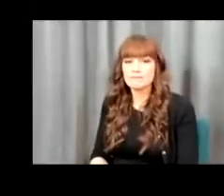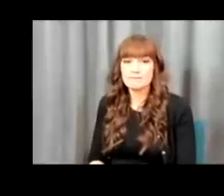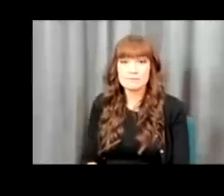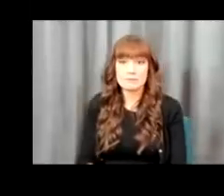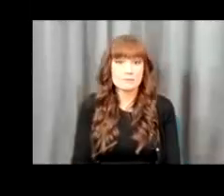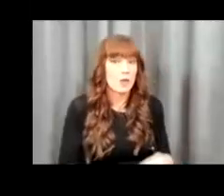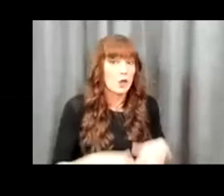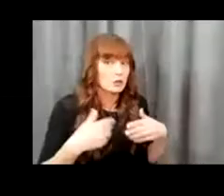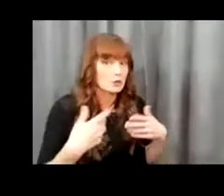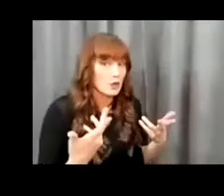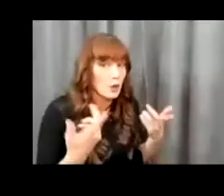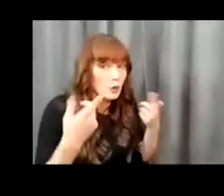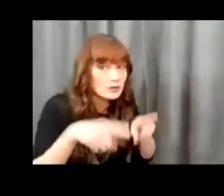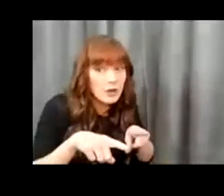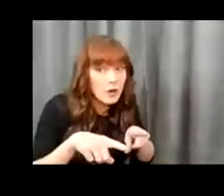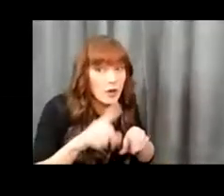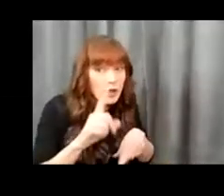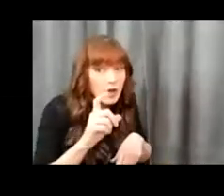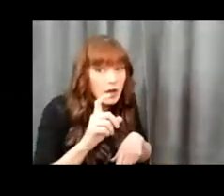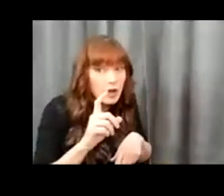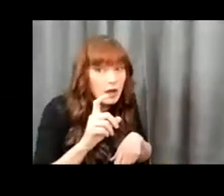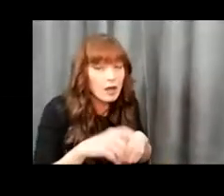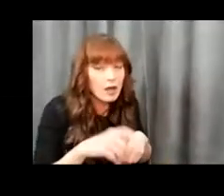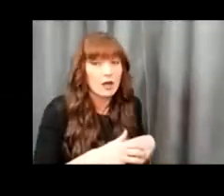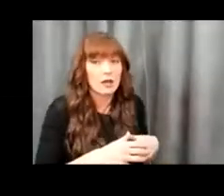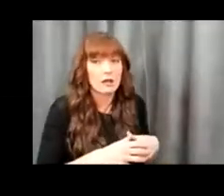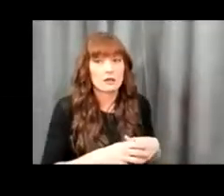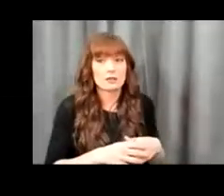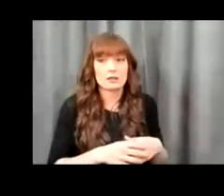So we have a deal?